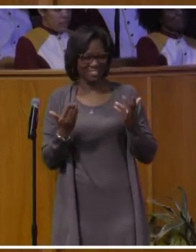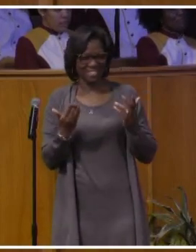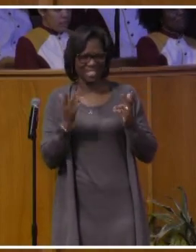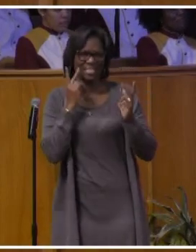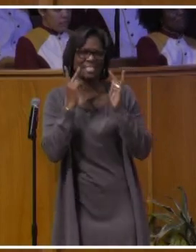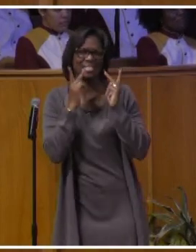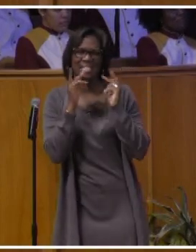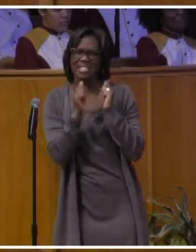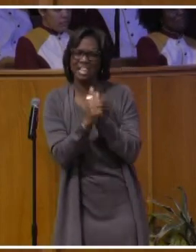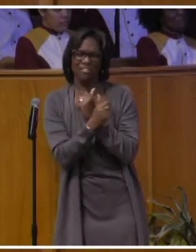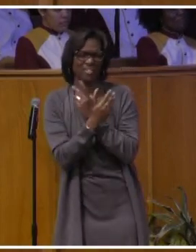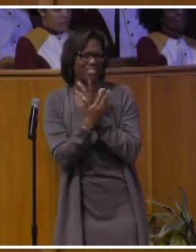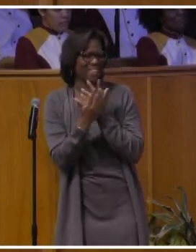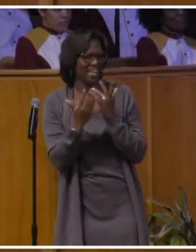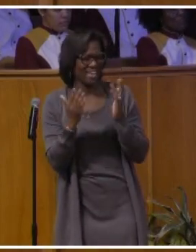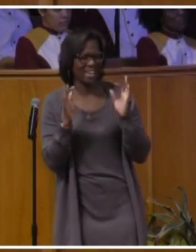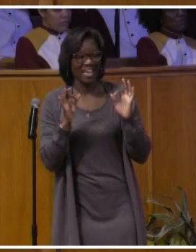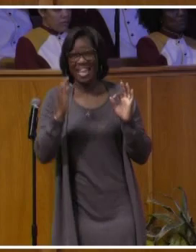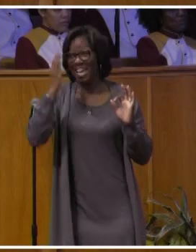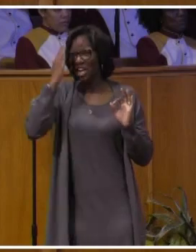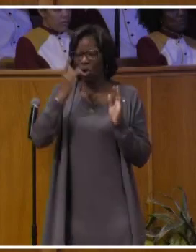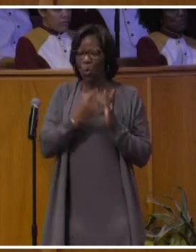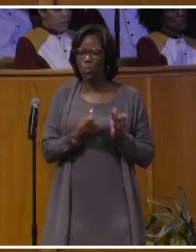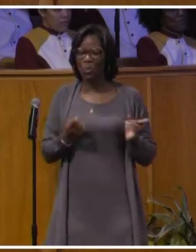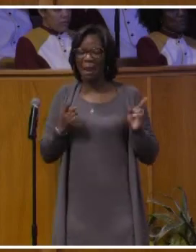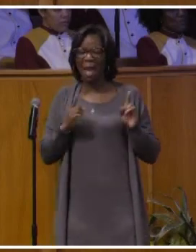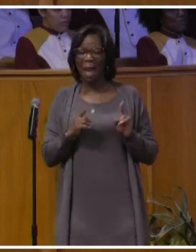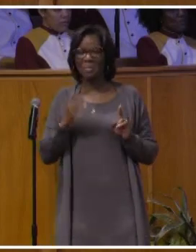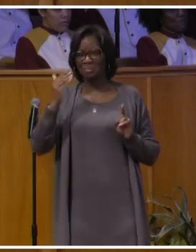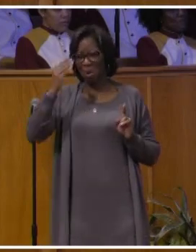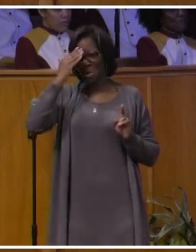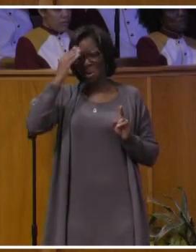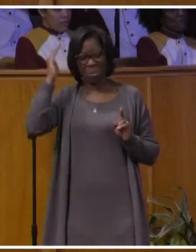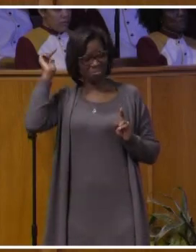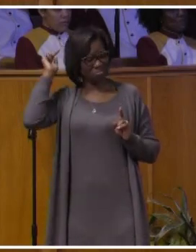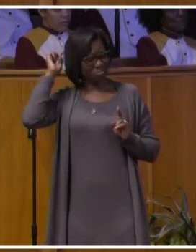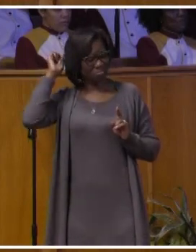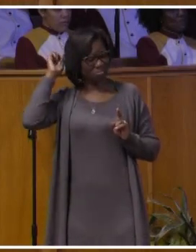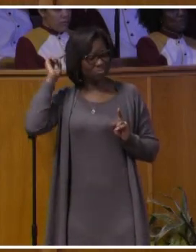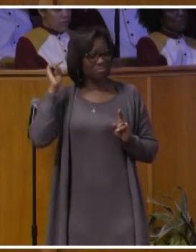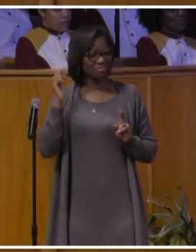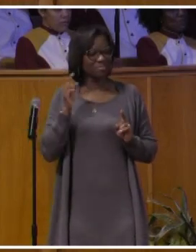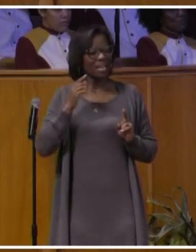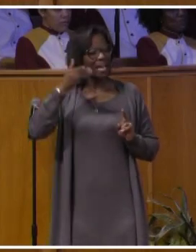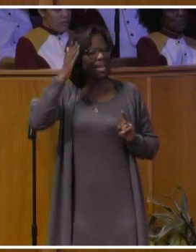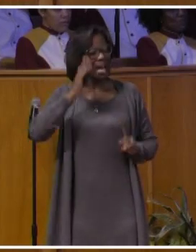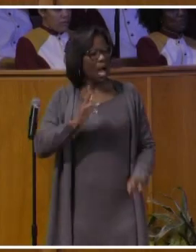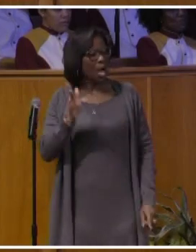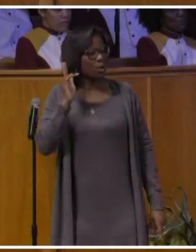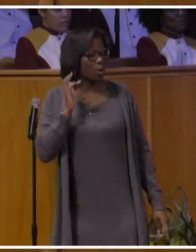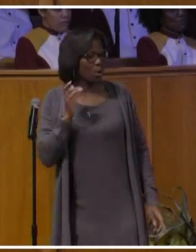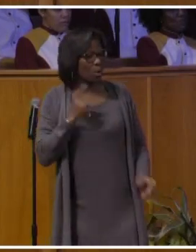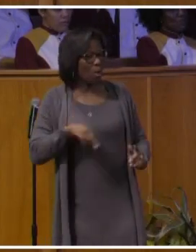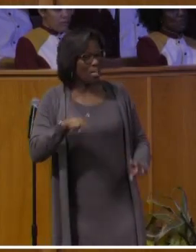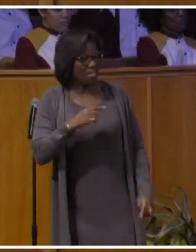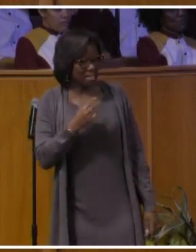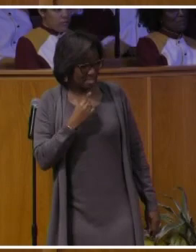That God knows what they did. God heard what they